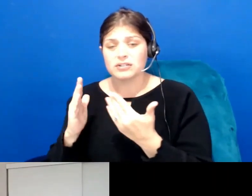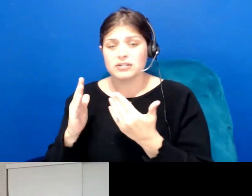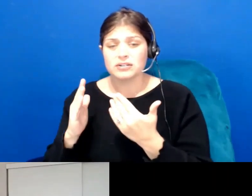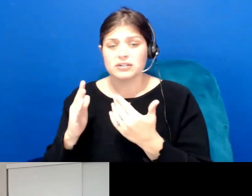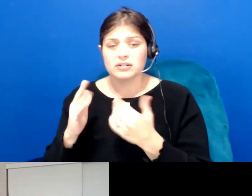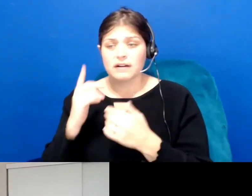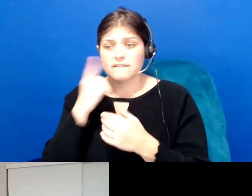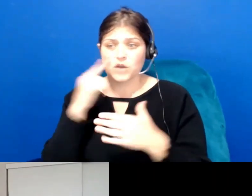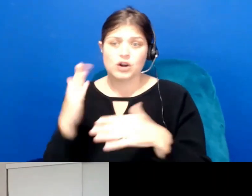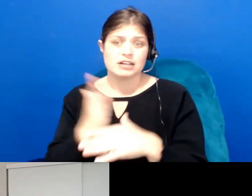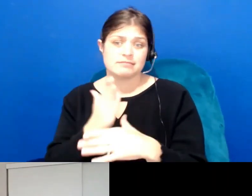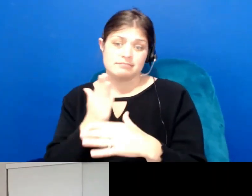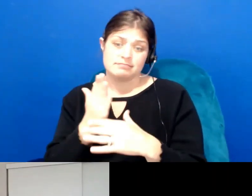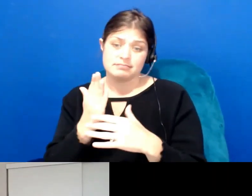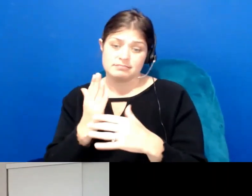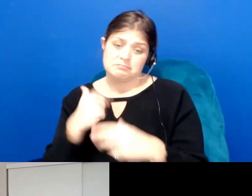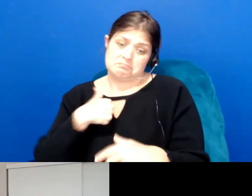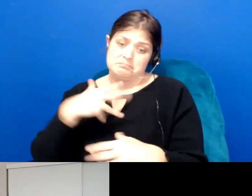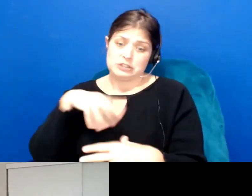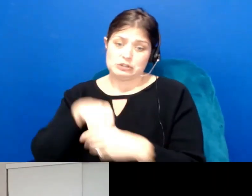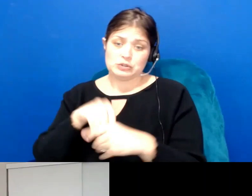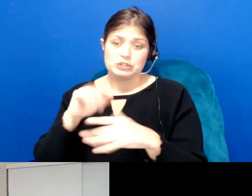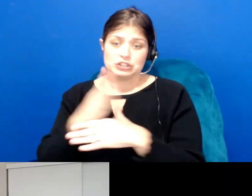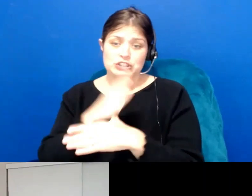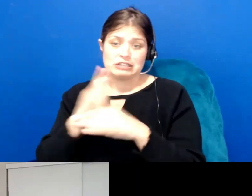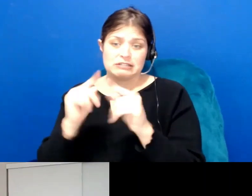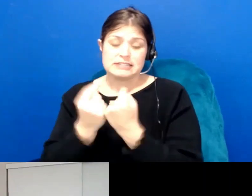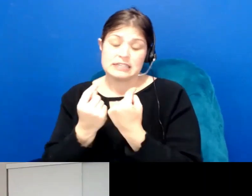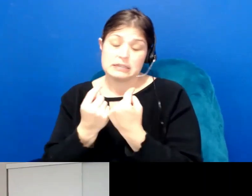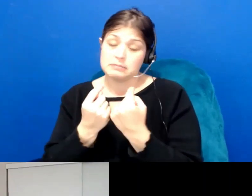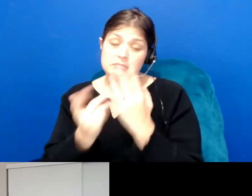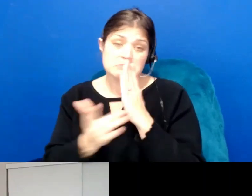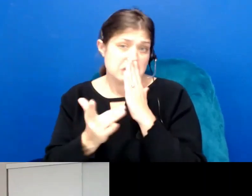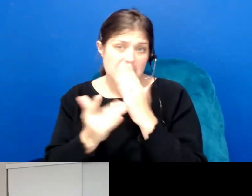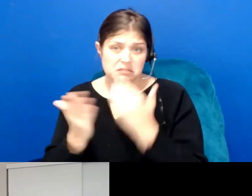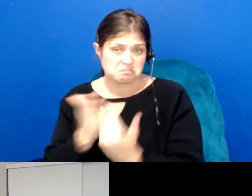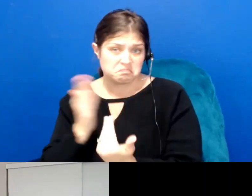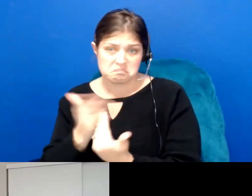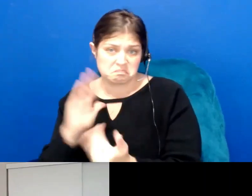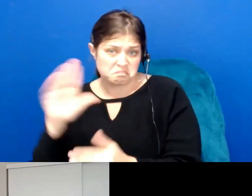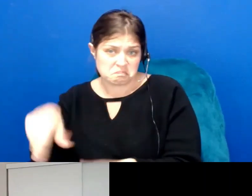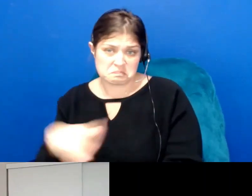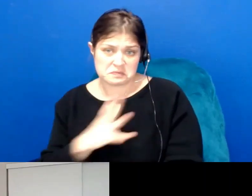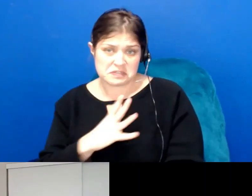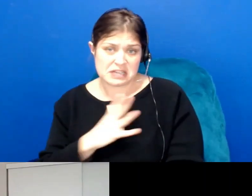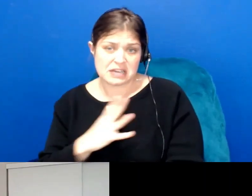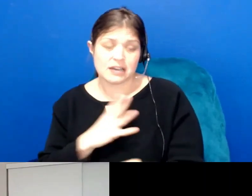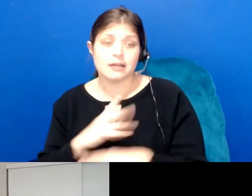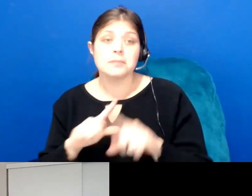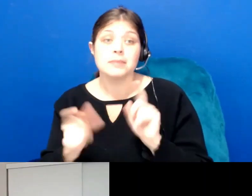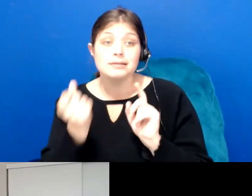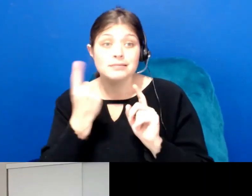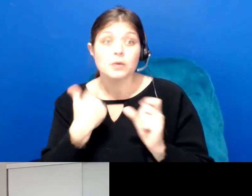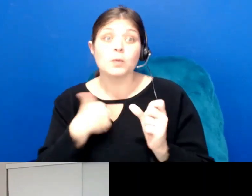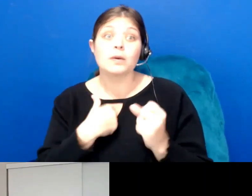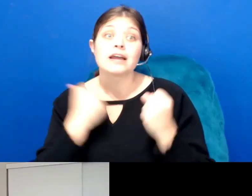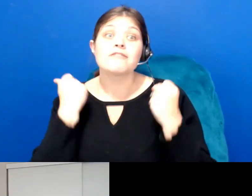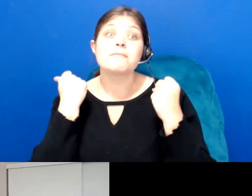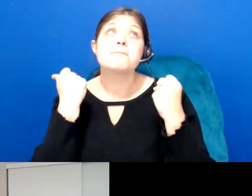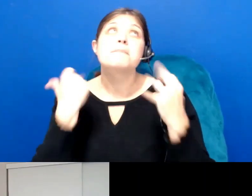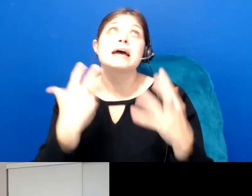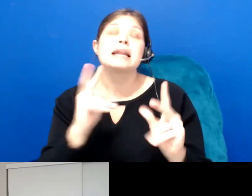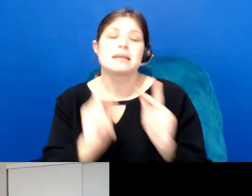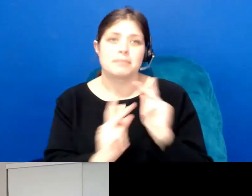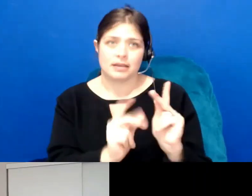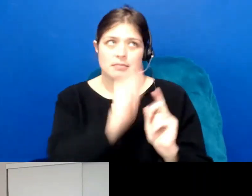shared team here, is not the technology. It is that we have so many persons in so many roles. It's